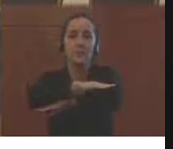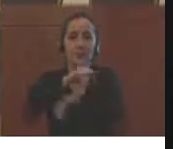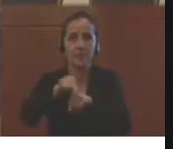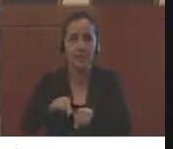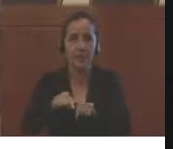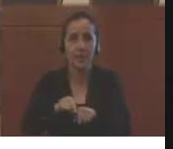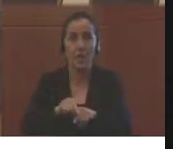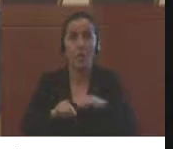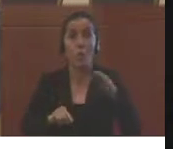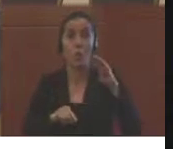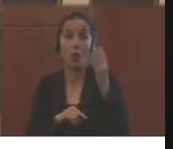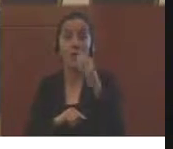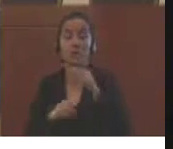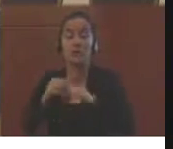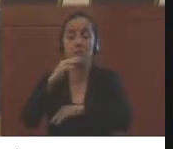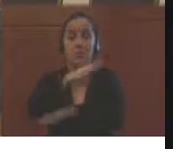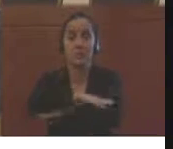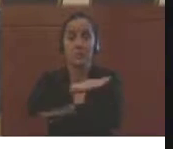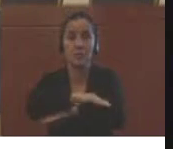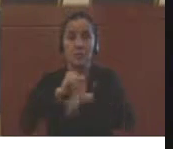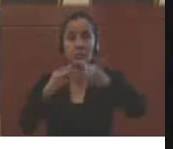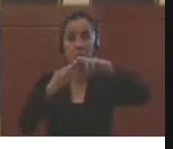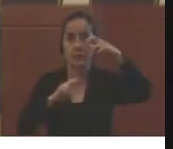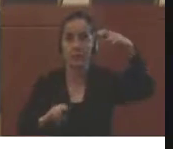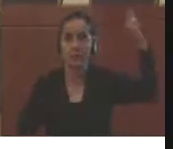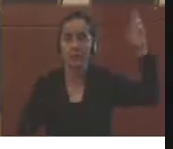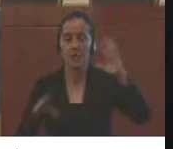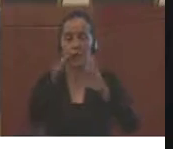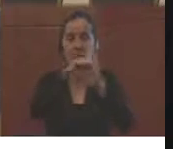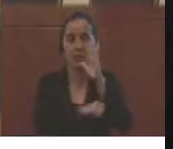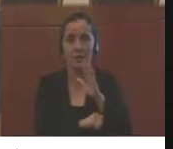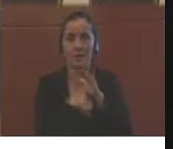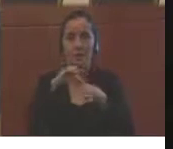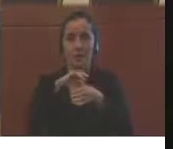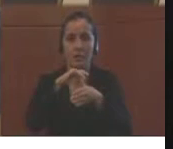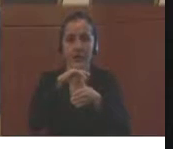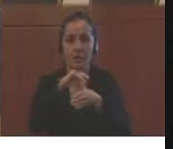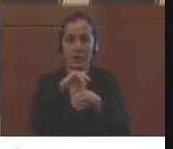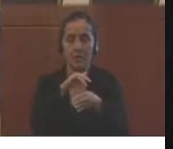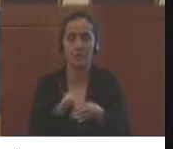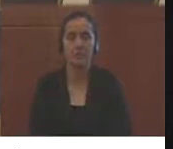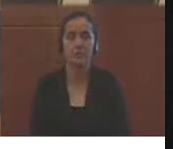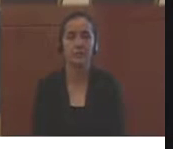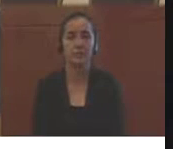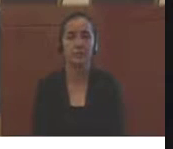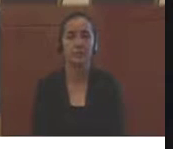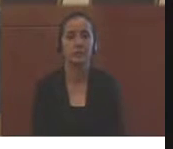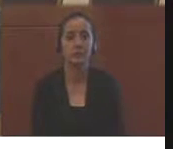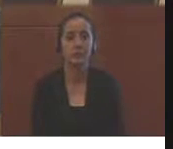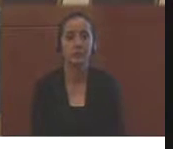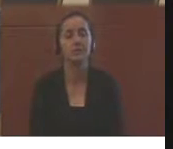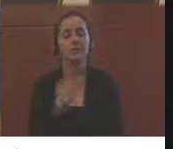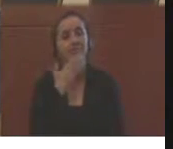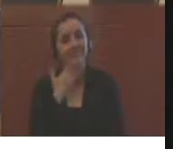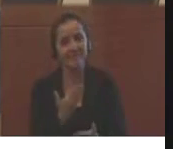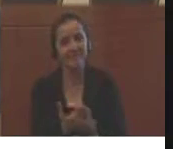for her to read the communiqué of Guayaquil in this 4th regional platform for disaster risk